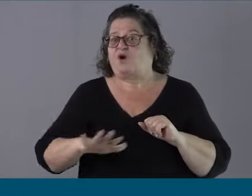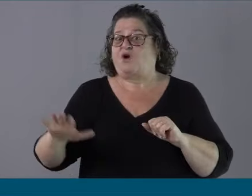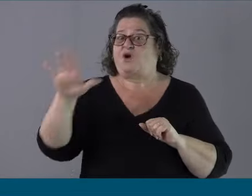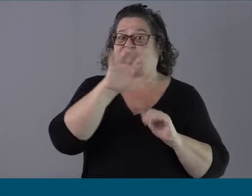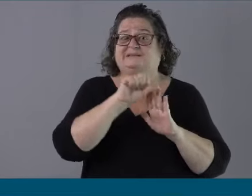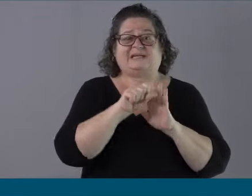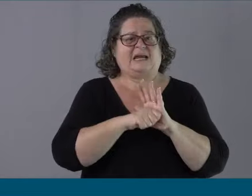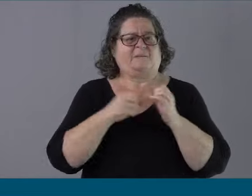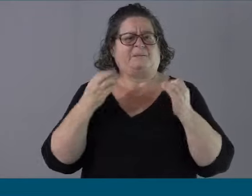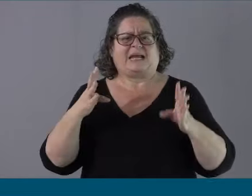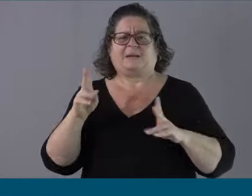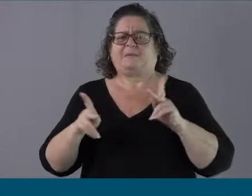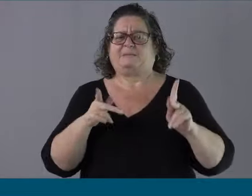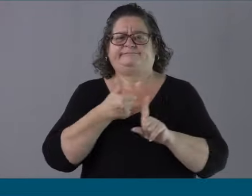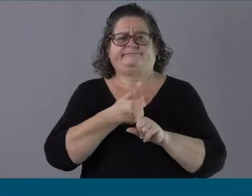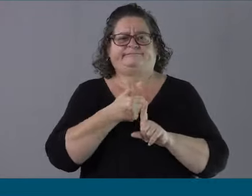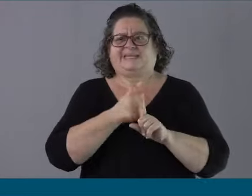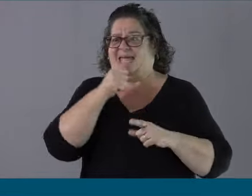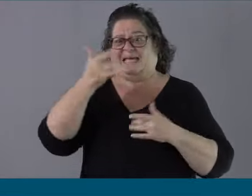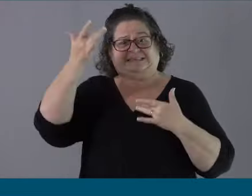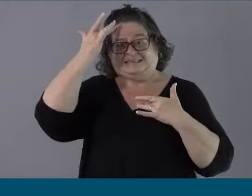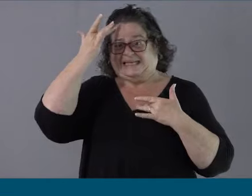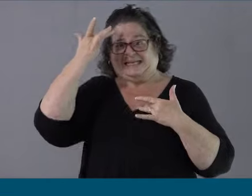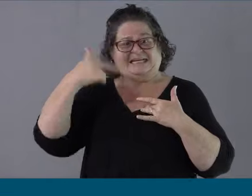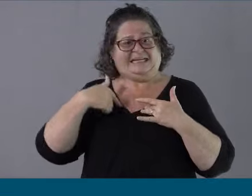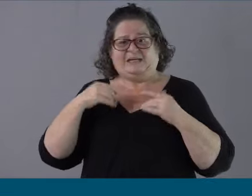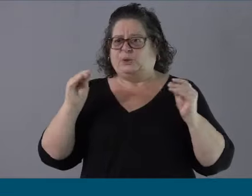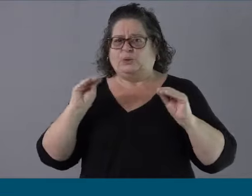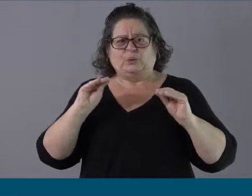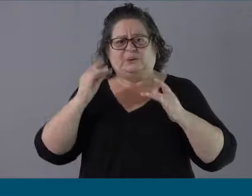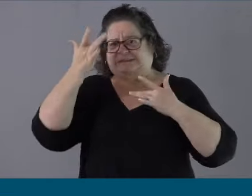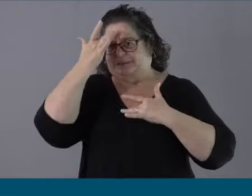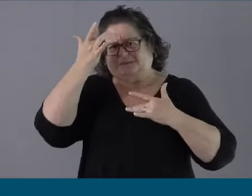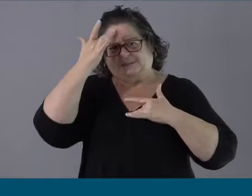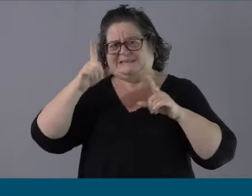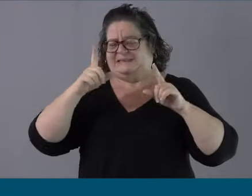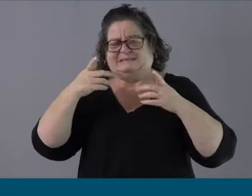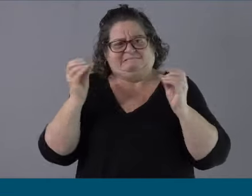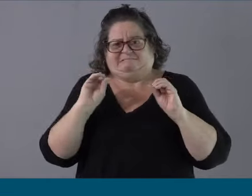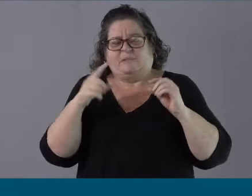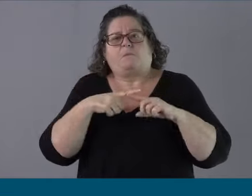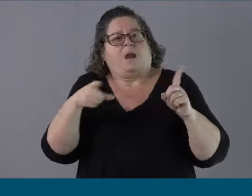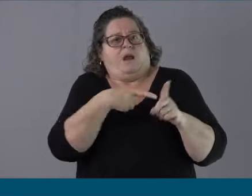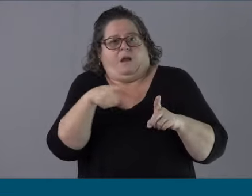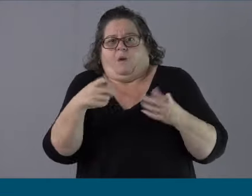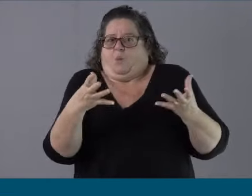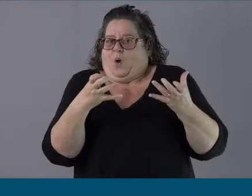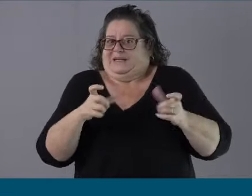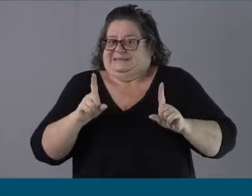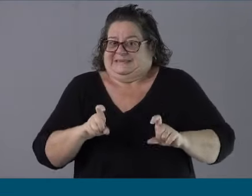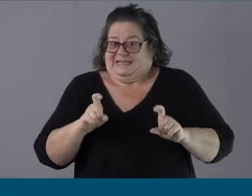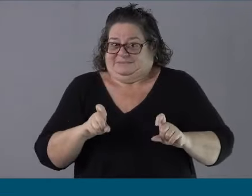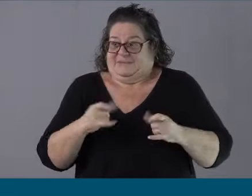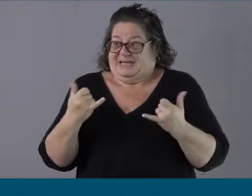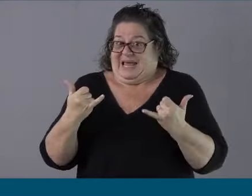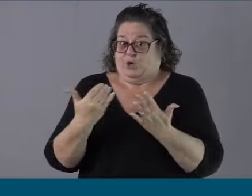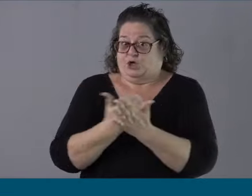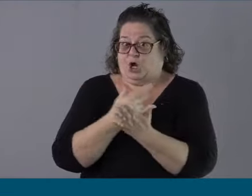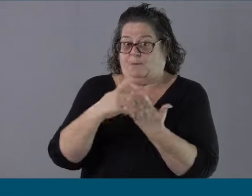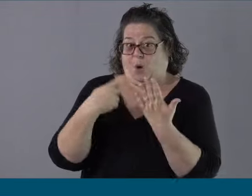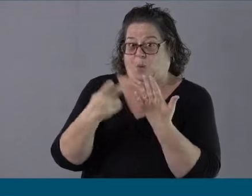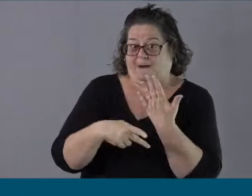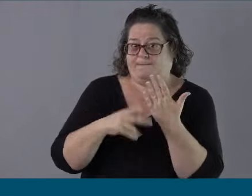are not sick or symptomatic who want a test. Doing this should allow us to bring the positivity